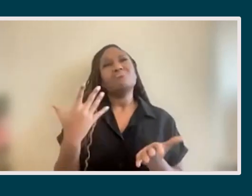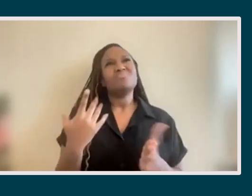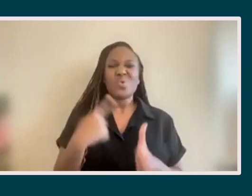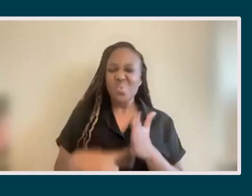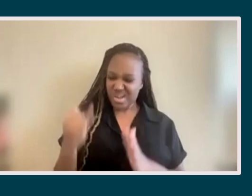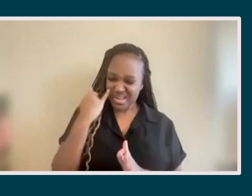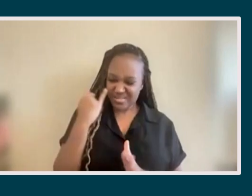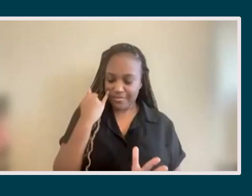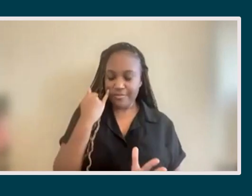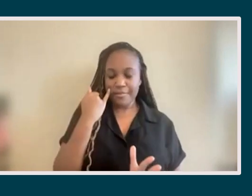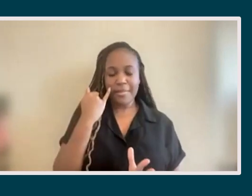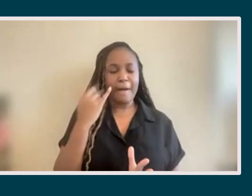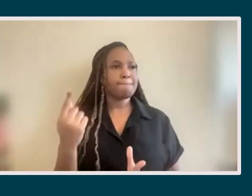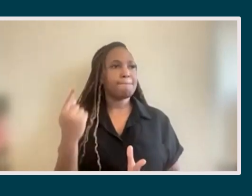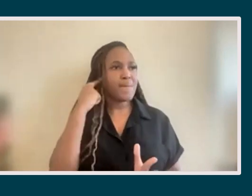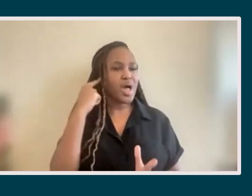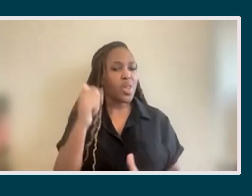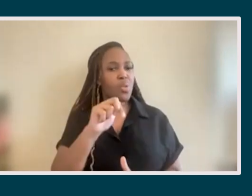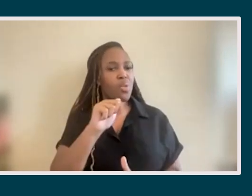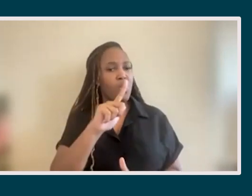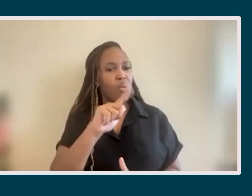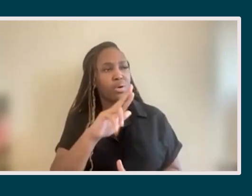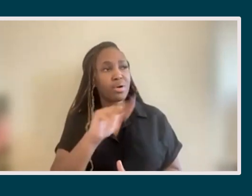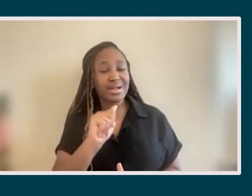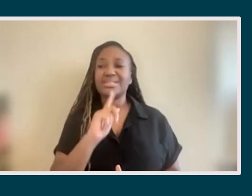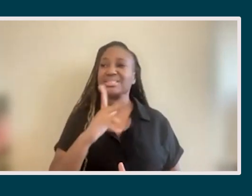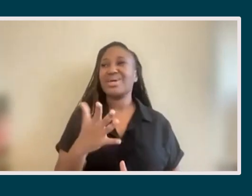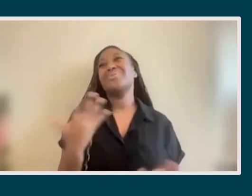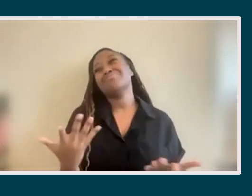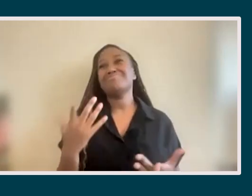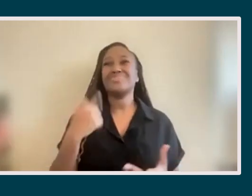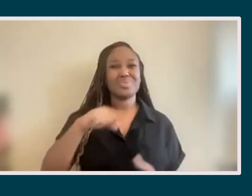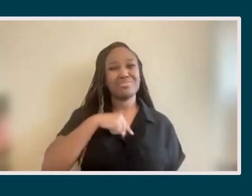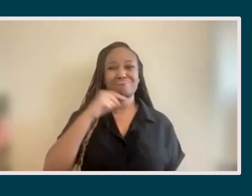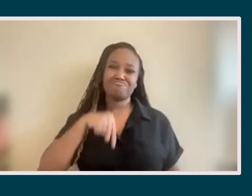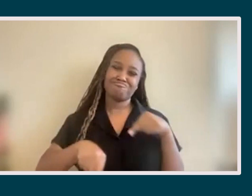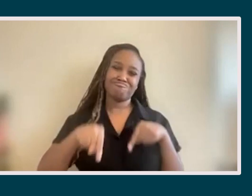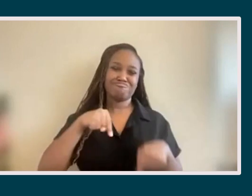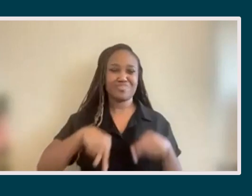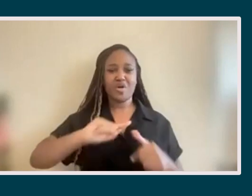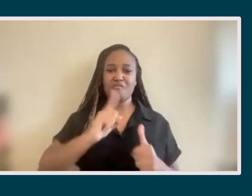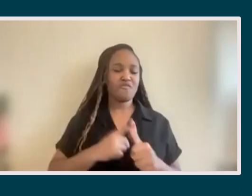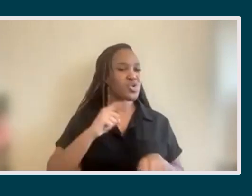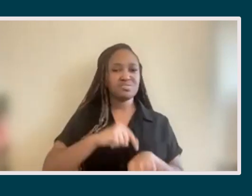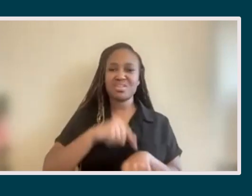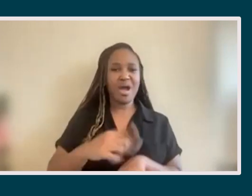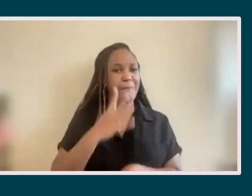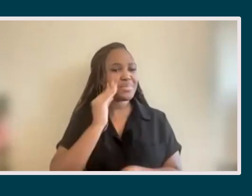going backwards, and you know, I'm feeling like this is the first time we've ever